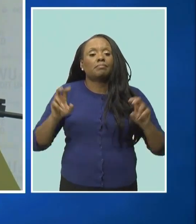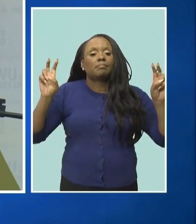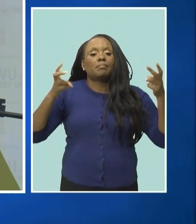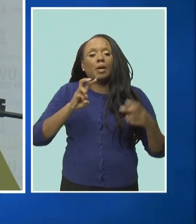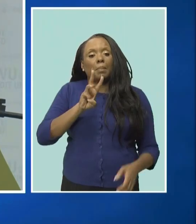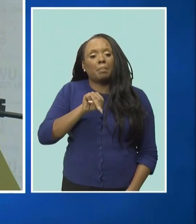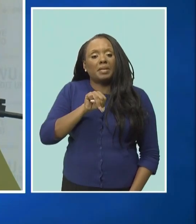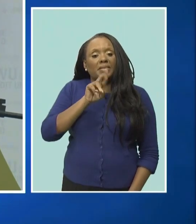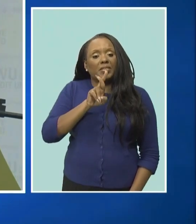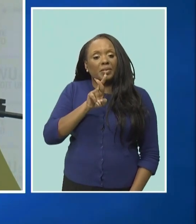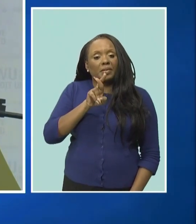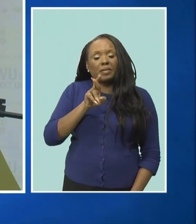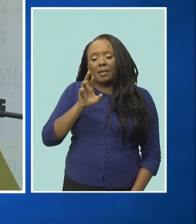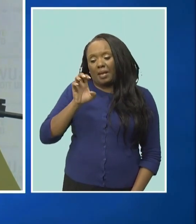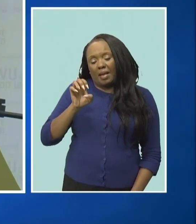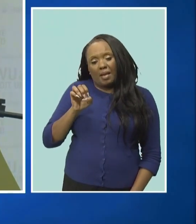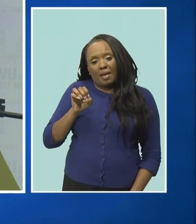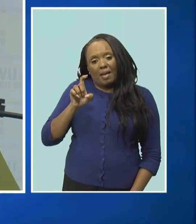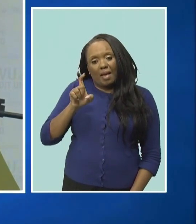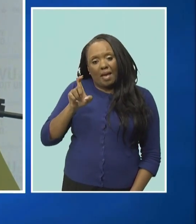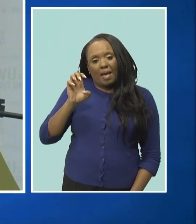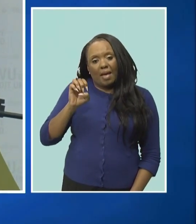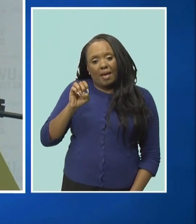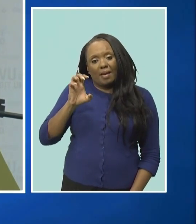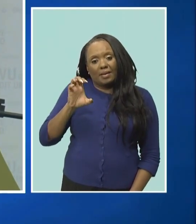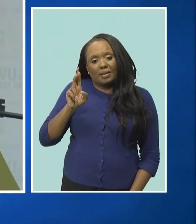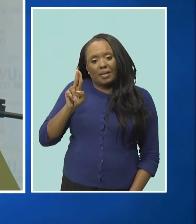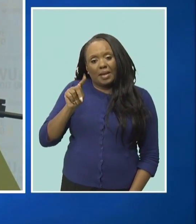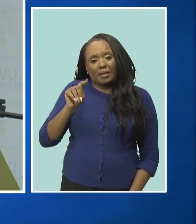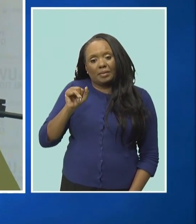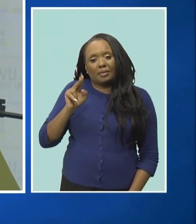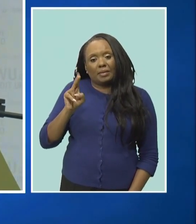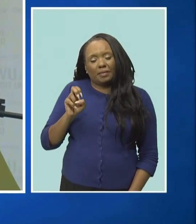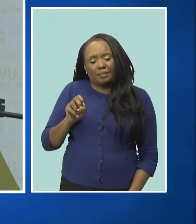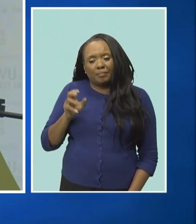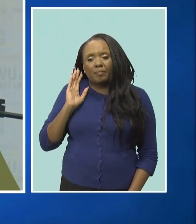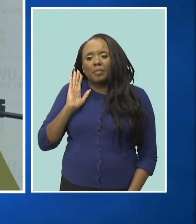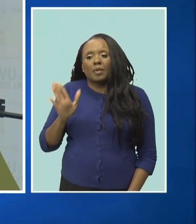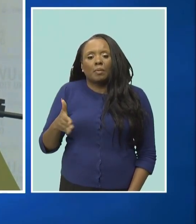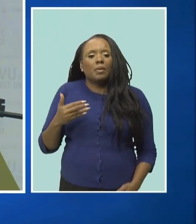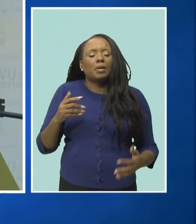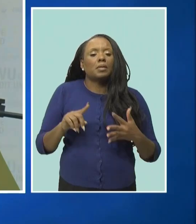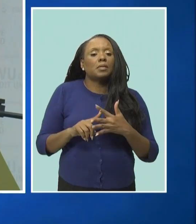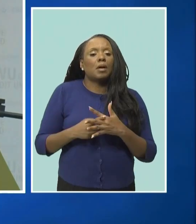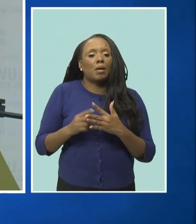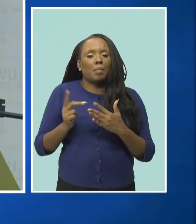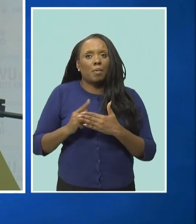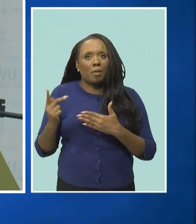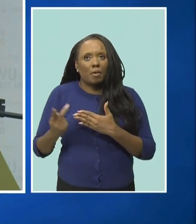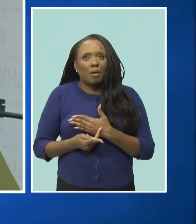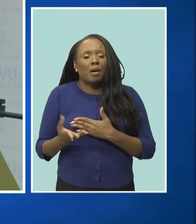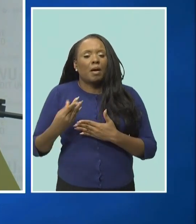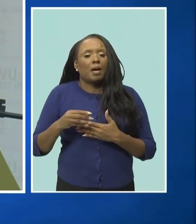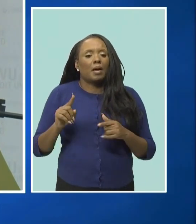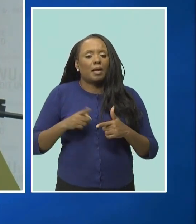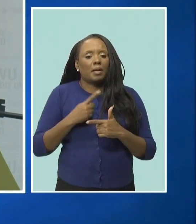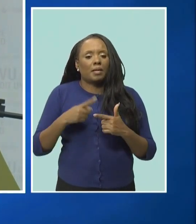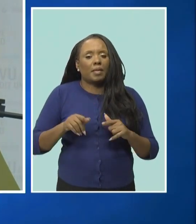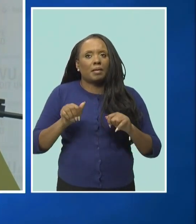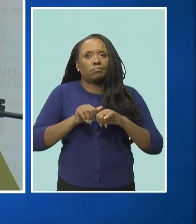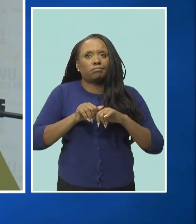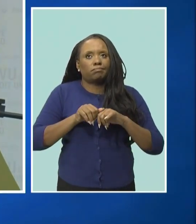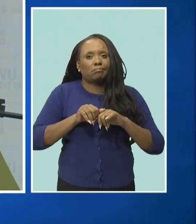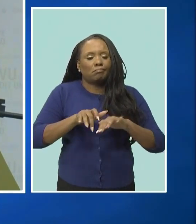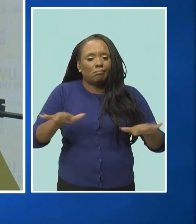going to be held across, we're doing a pilot for a national incentive that is going to be held across